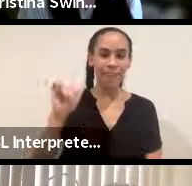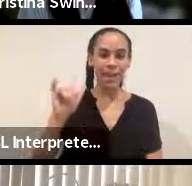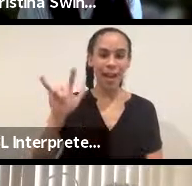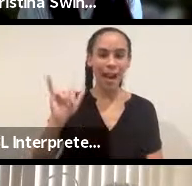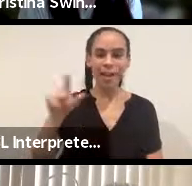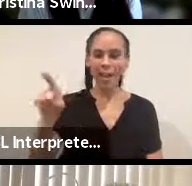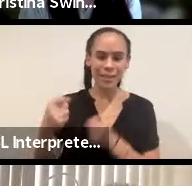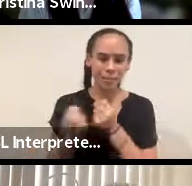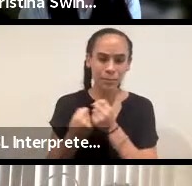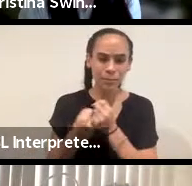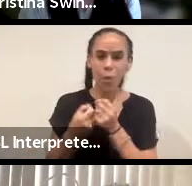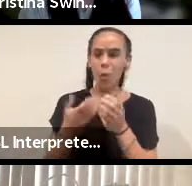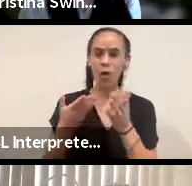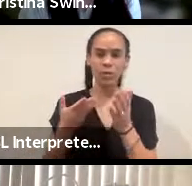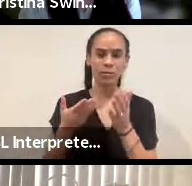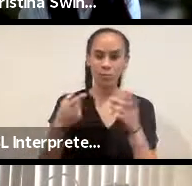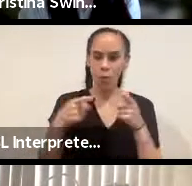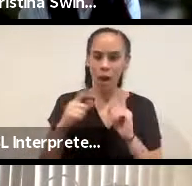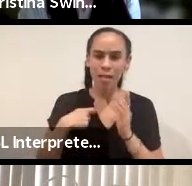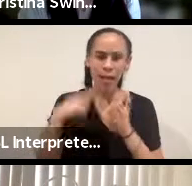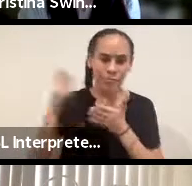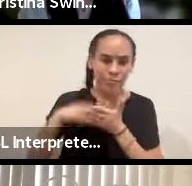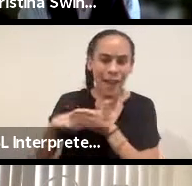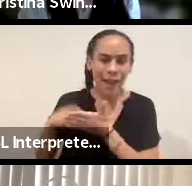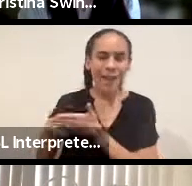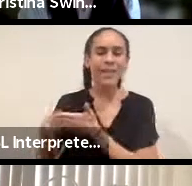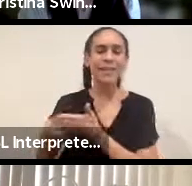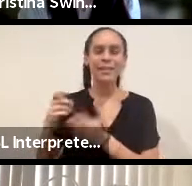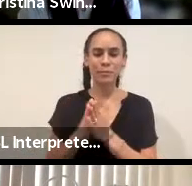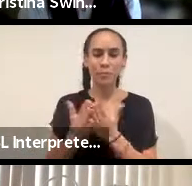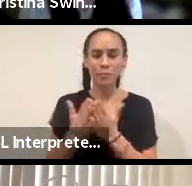book in so many ways, little ways, big ways. Yeah.